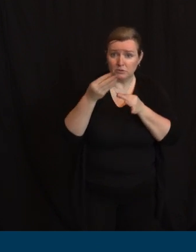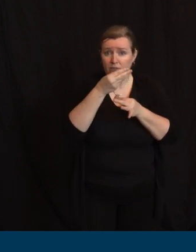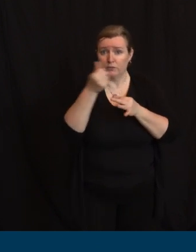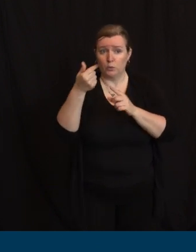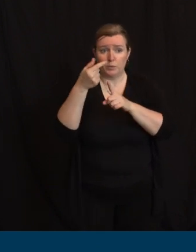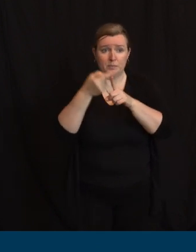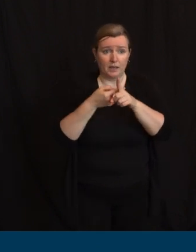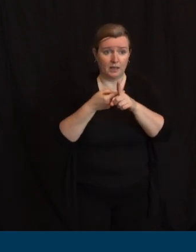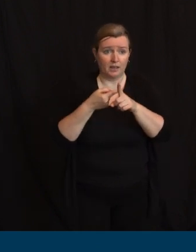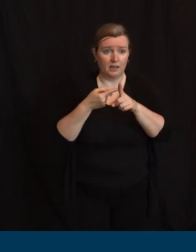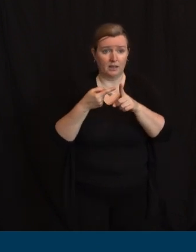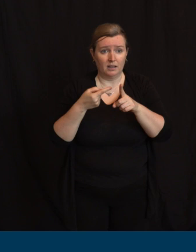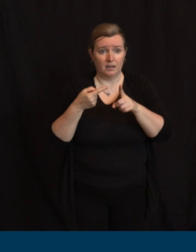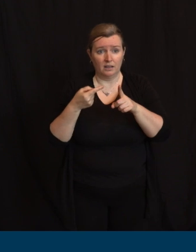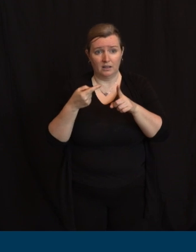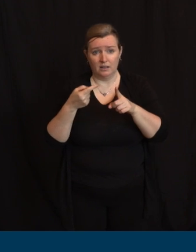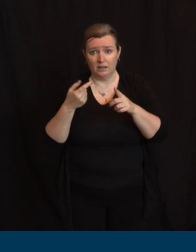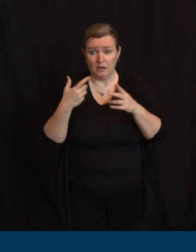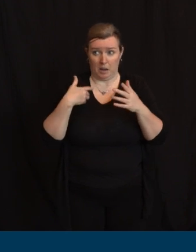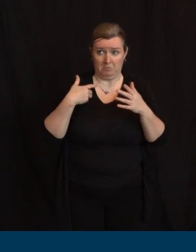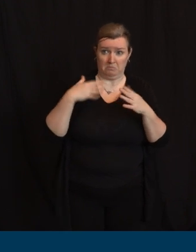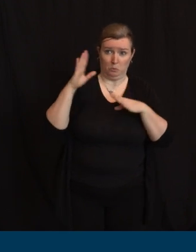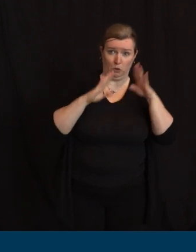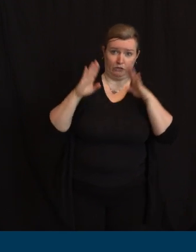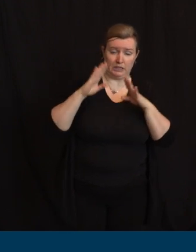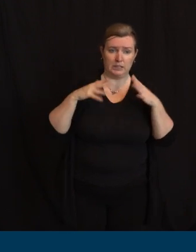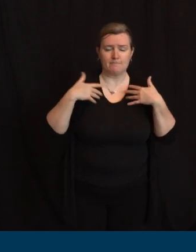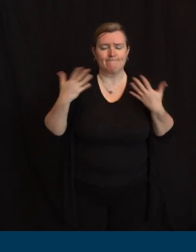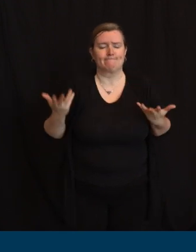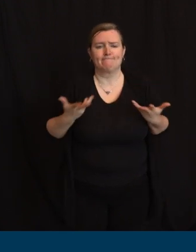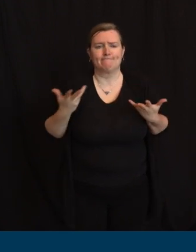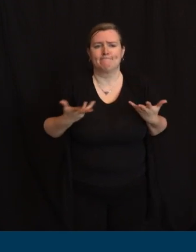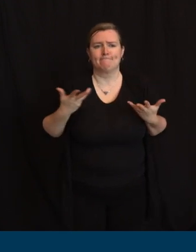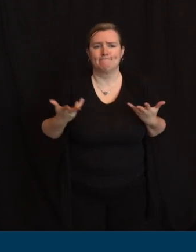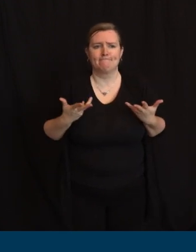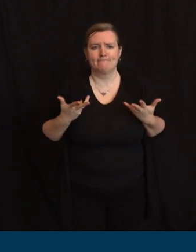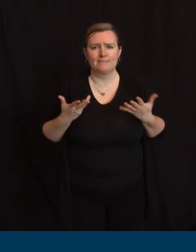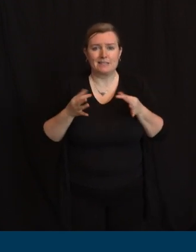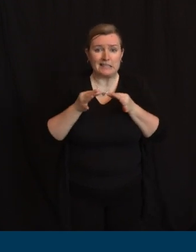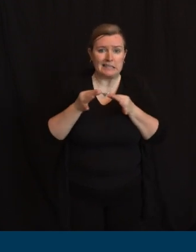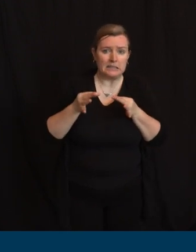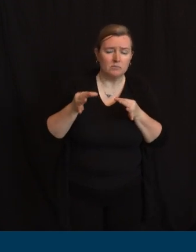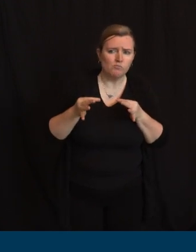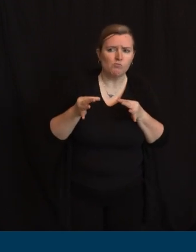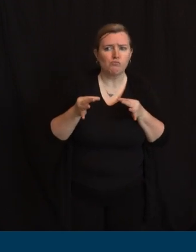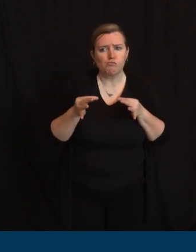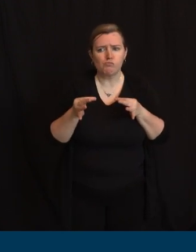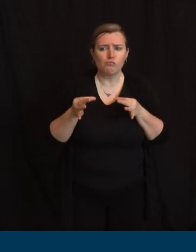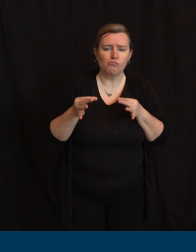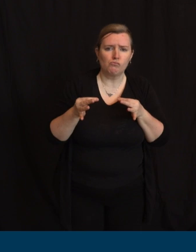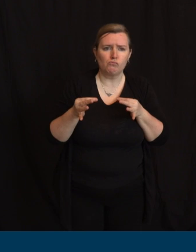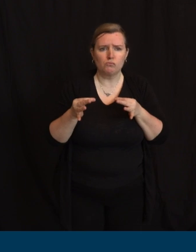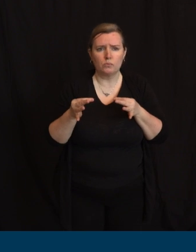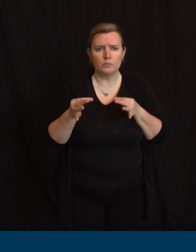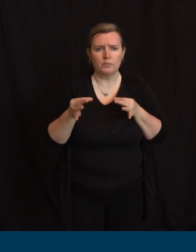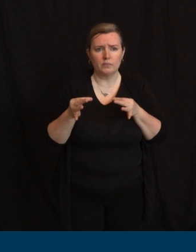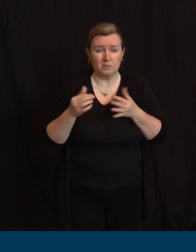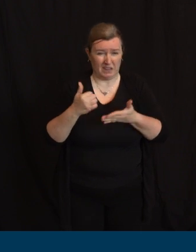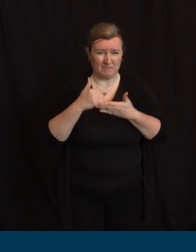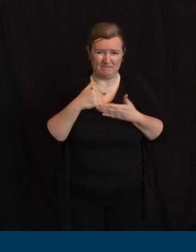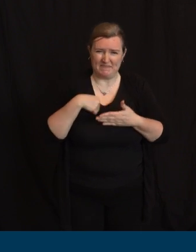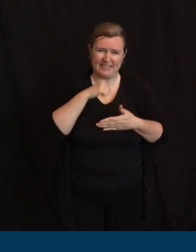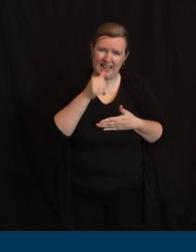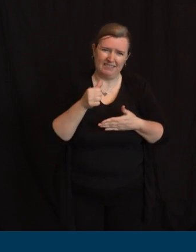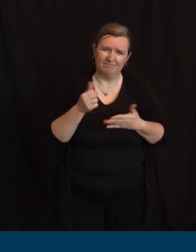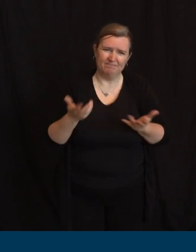on the clock is probably not our friend in this case, but that's a gut reaction. I've got no science to back that